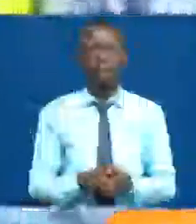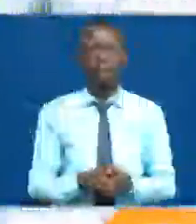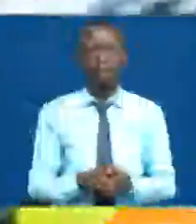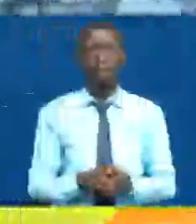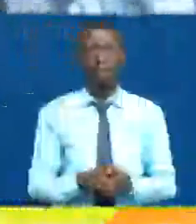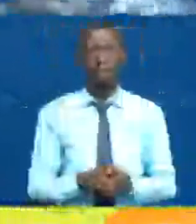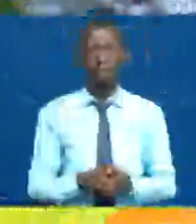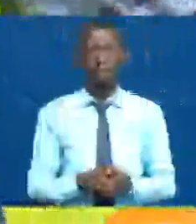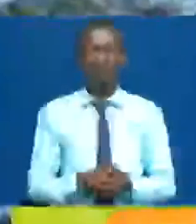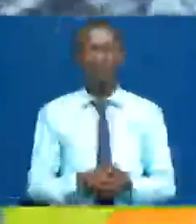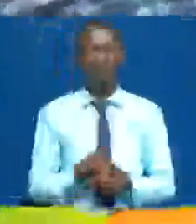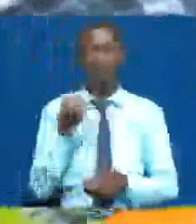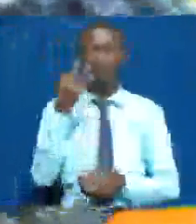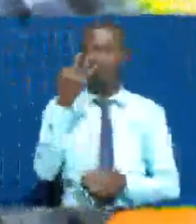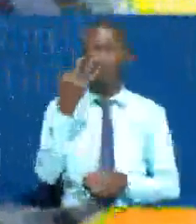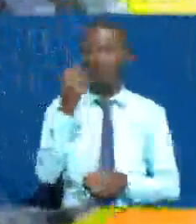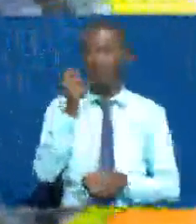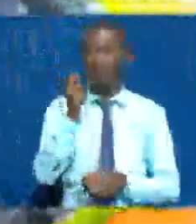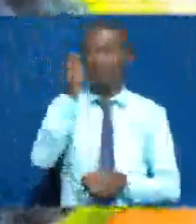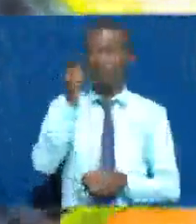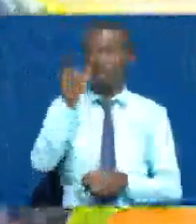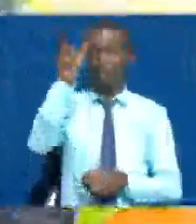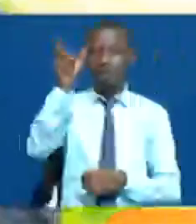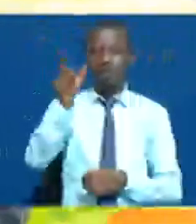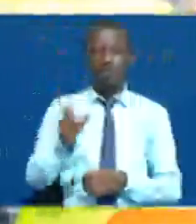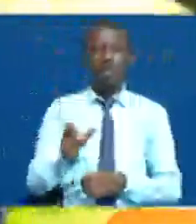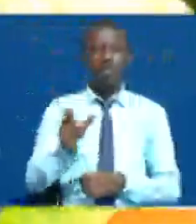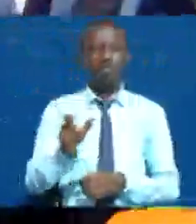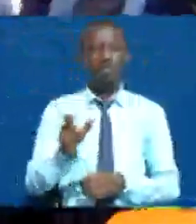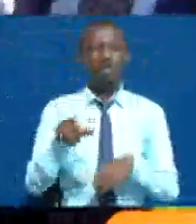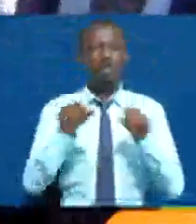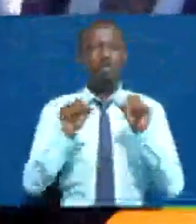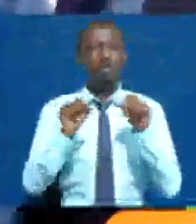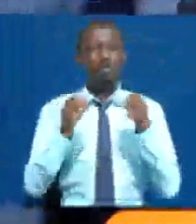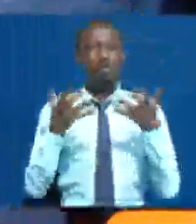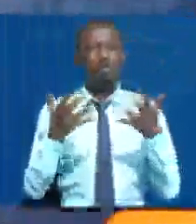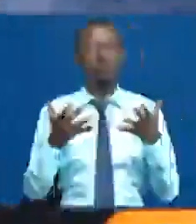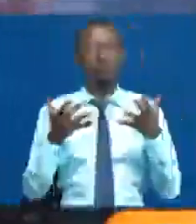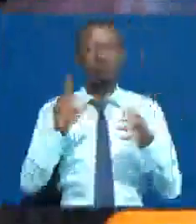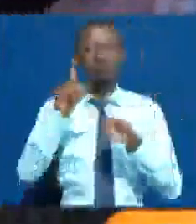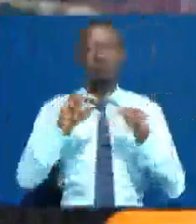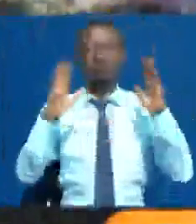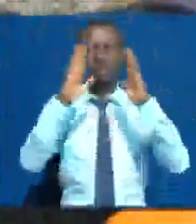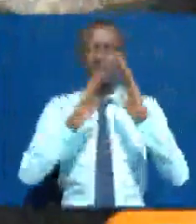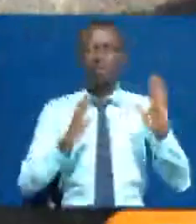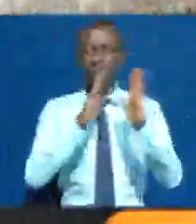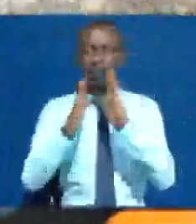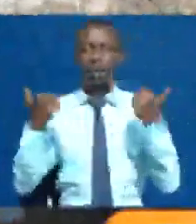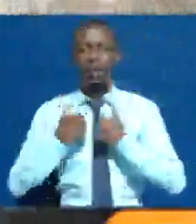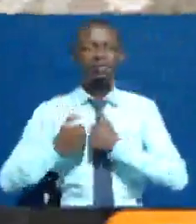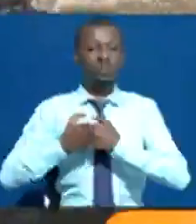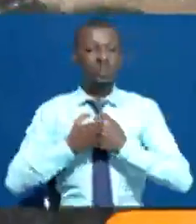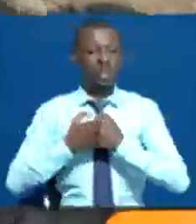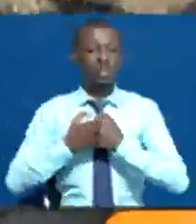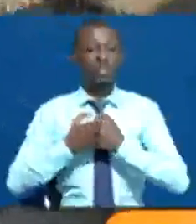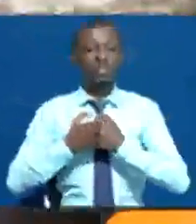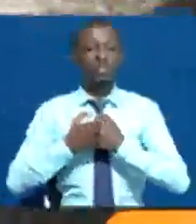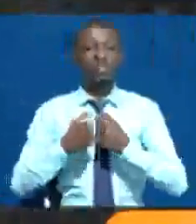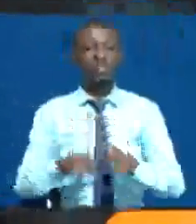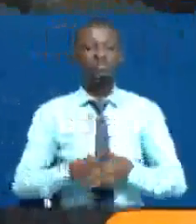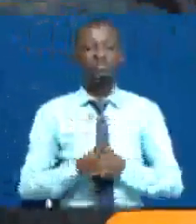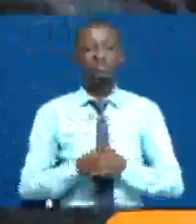A three-judge bench has punctured the affordable housing plan, throwing President William Ruto's housing pillar into